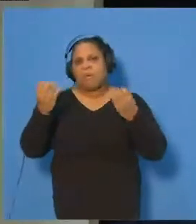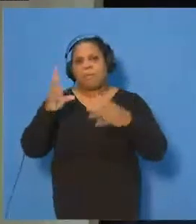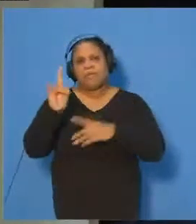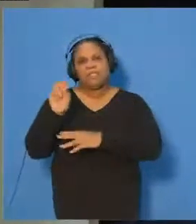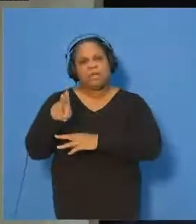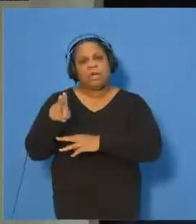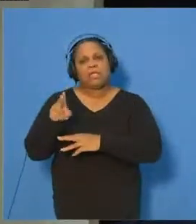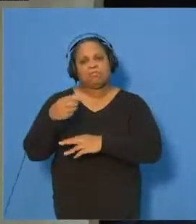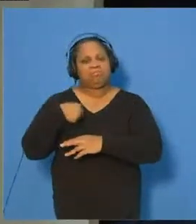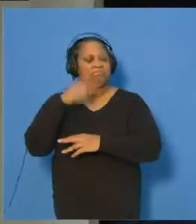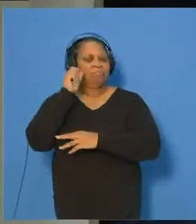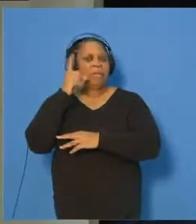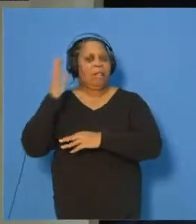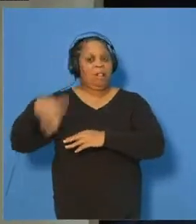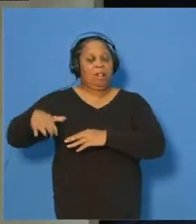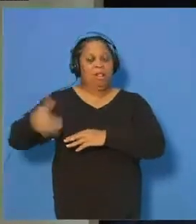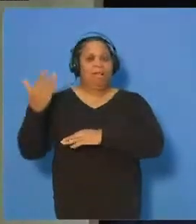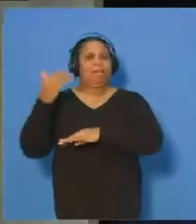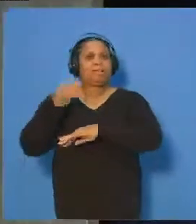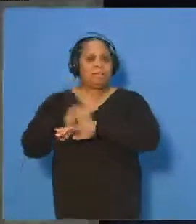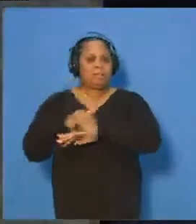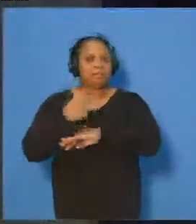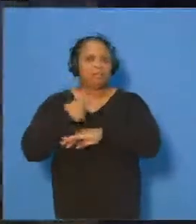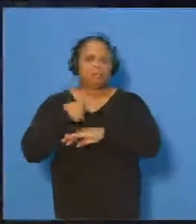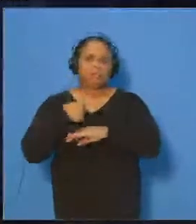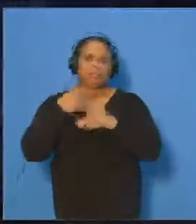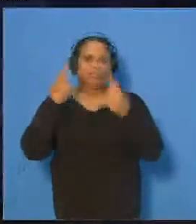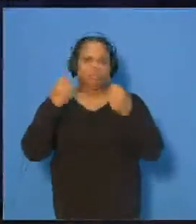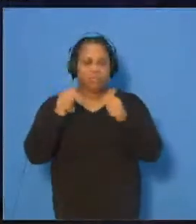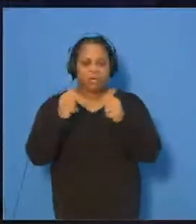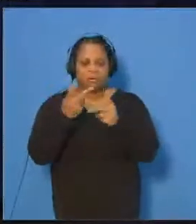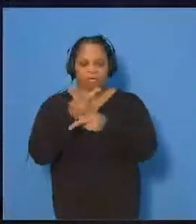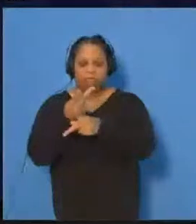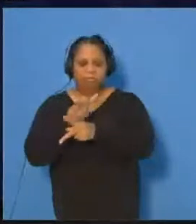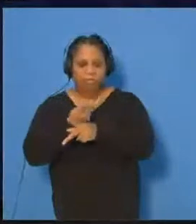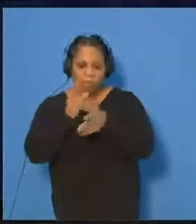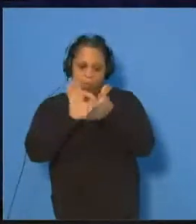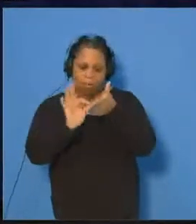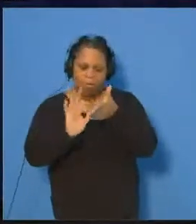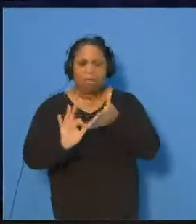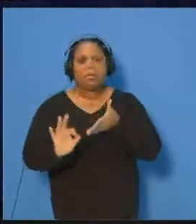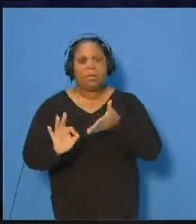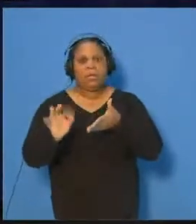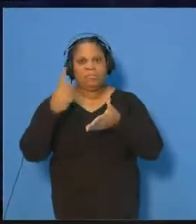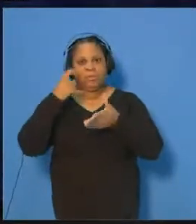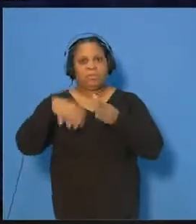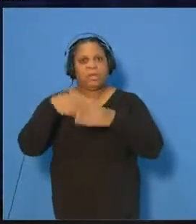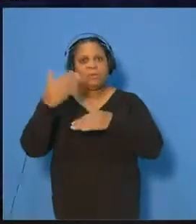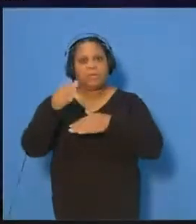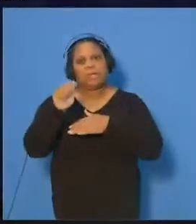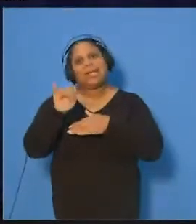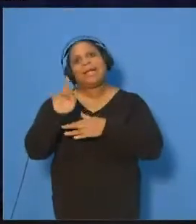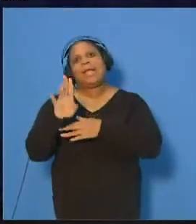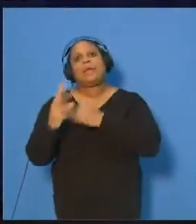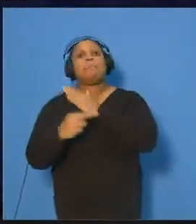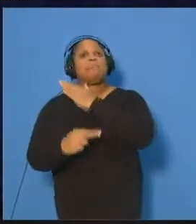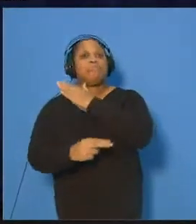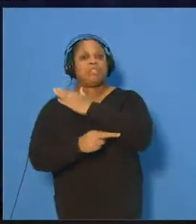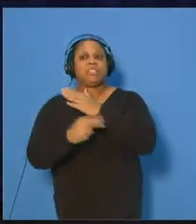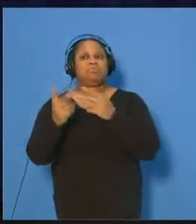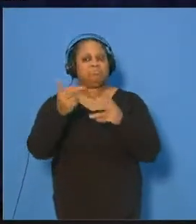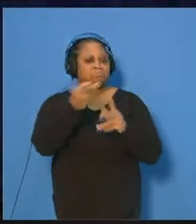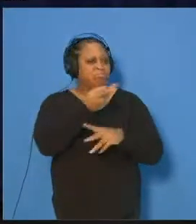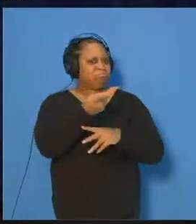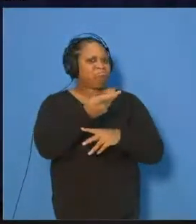last night doing a little bit of plotting of these things because I thought it was particularly interesting that outside the Airbridge and these cases at the rest